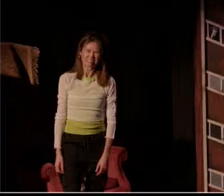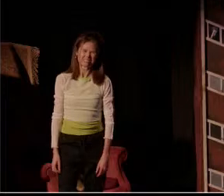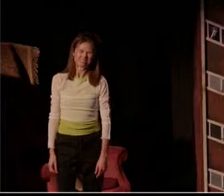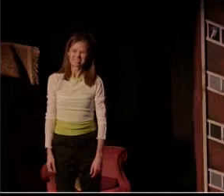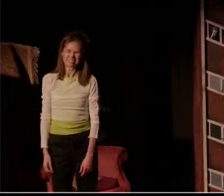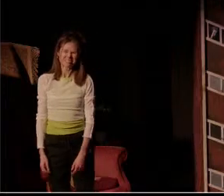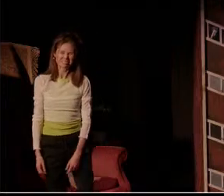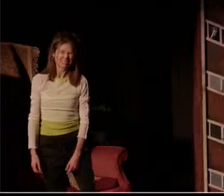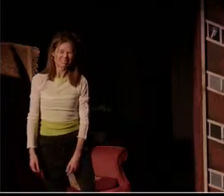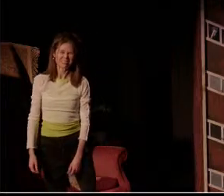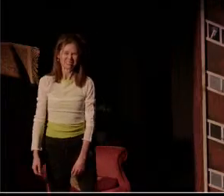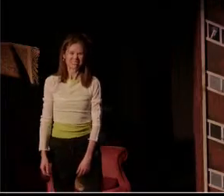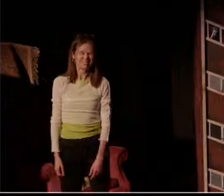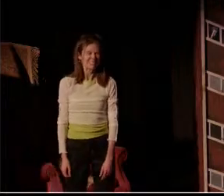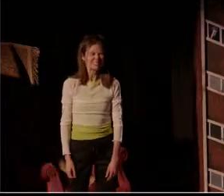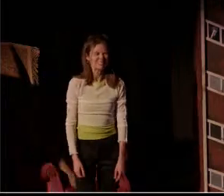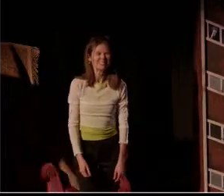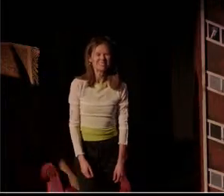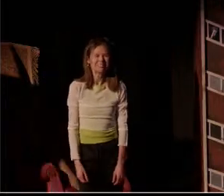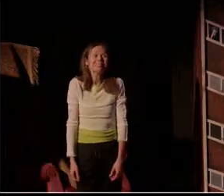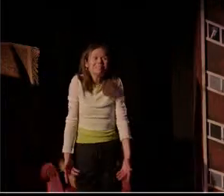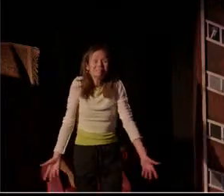But now I'm out of service.